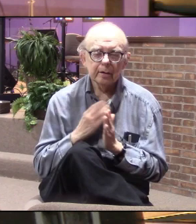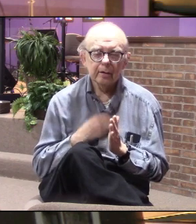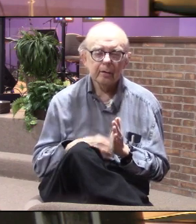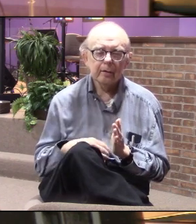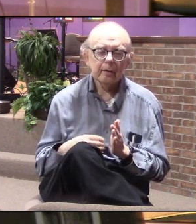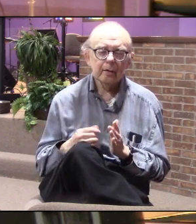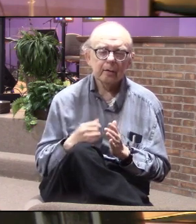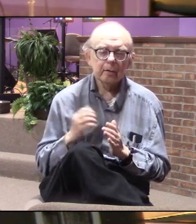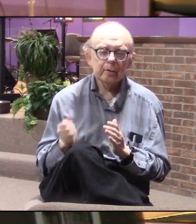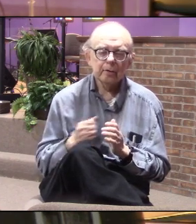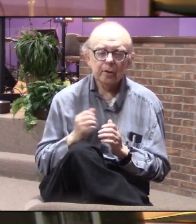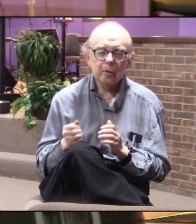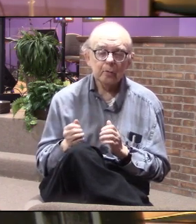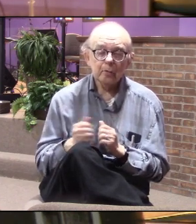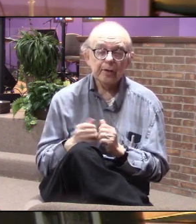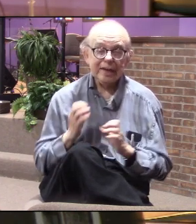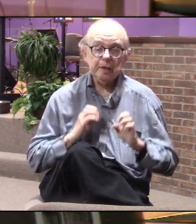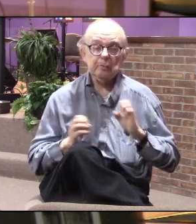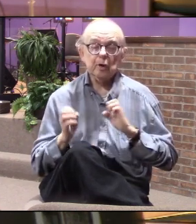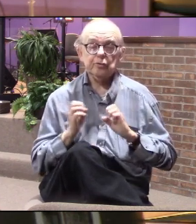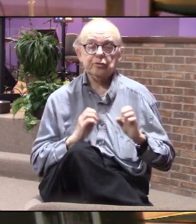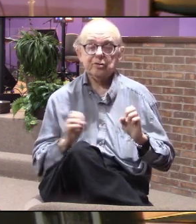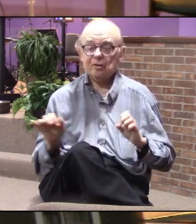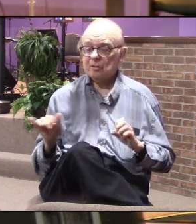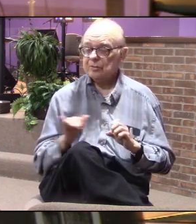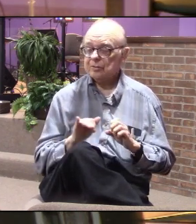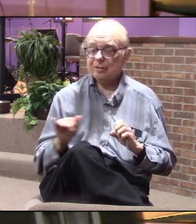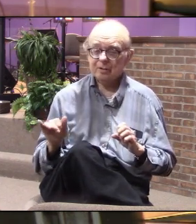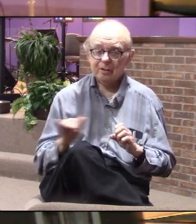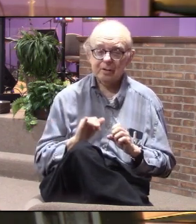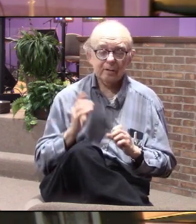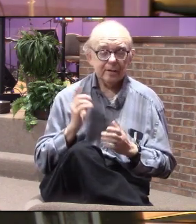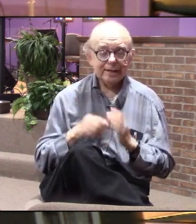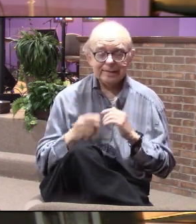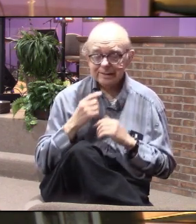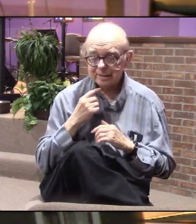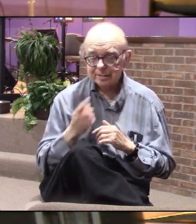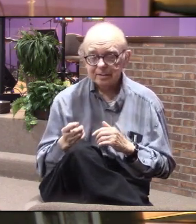passionately with emotion. What's he saying?